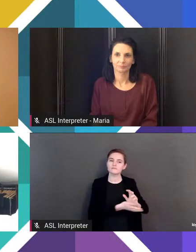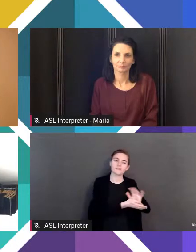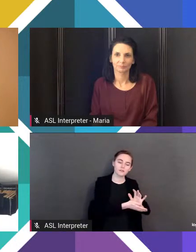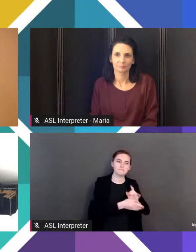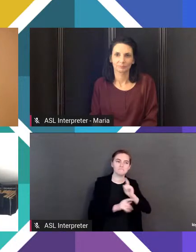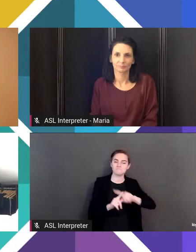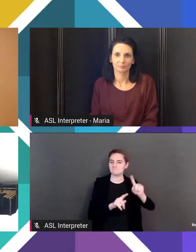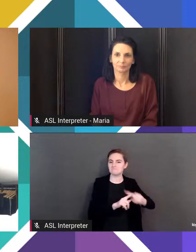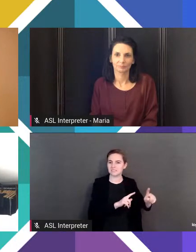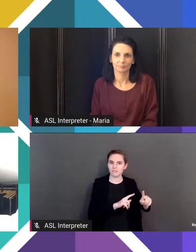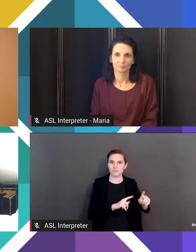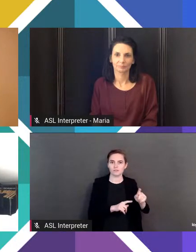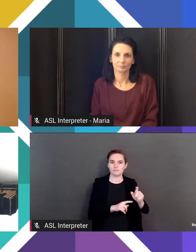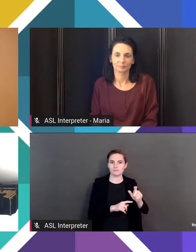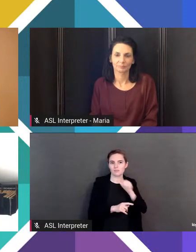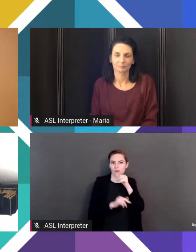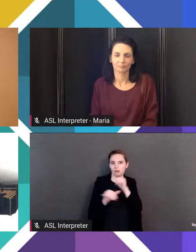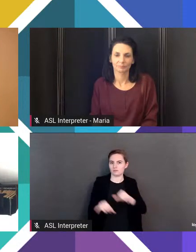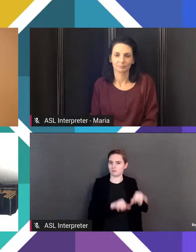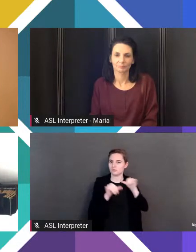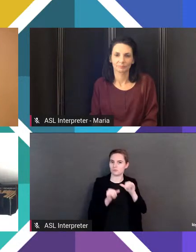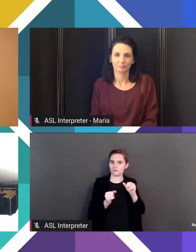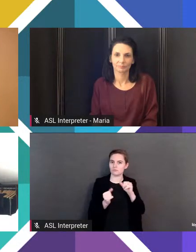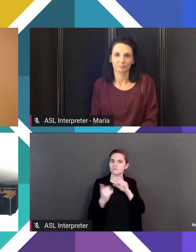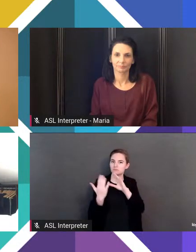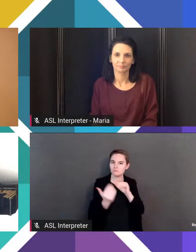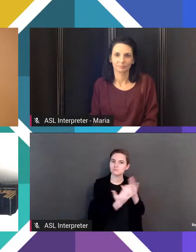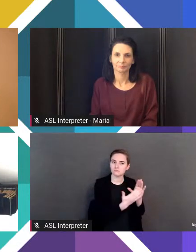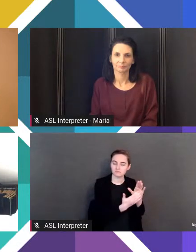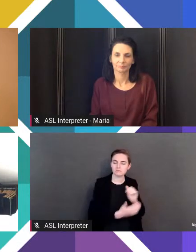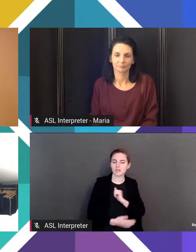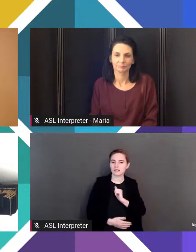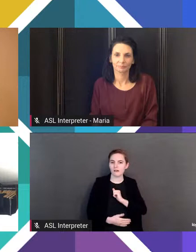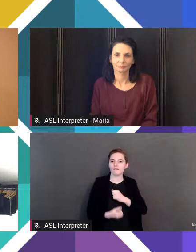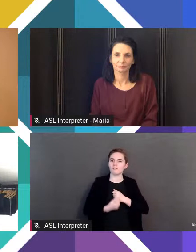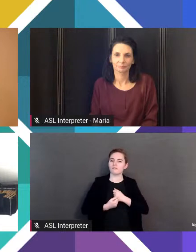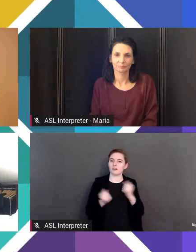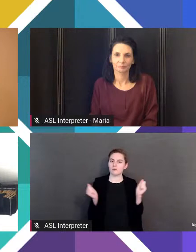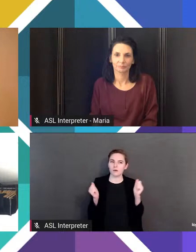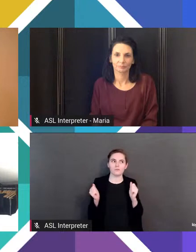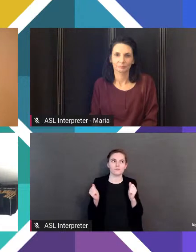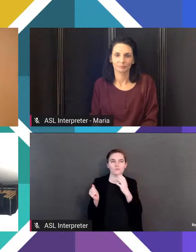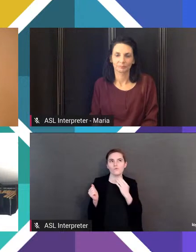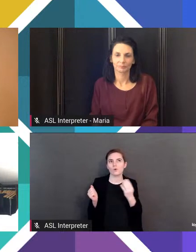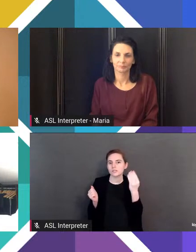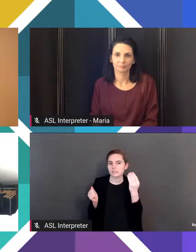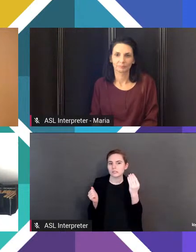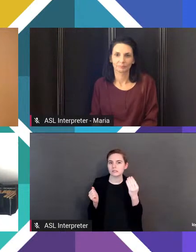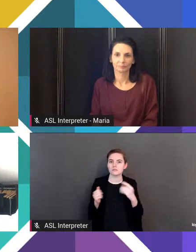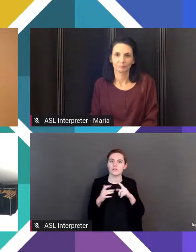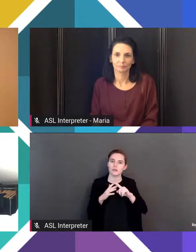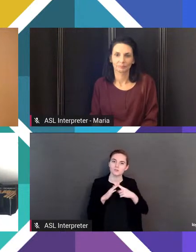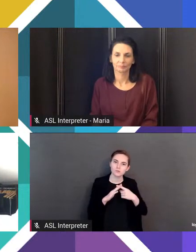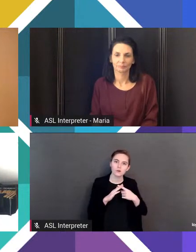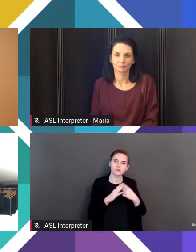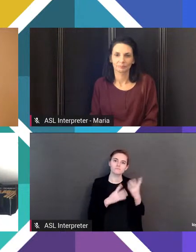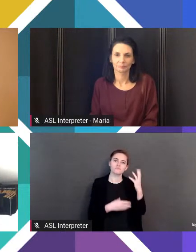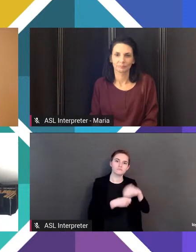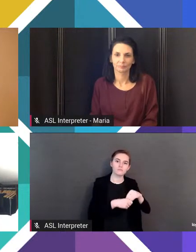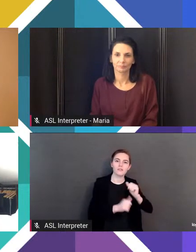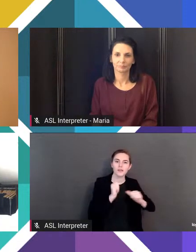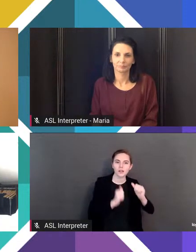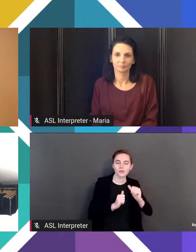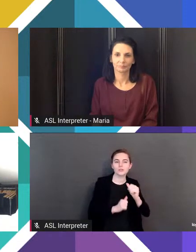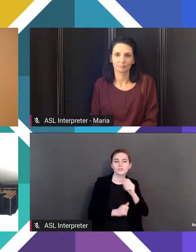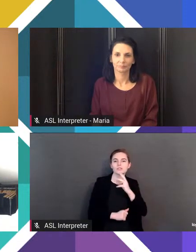then I came out when I was 14 and started doing theater when I was 16 in high school. But